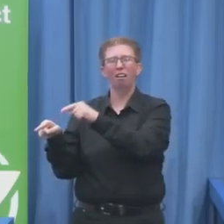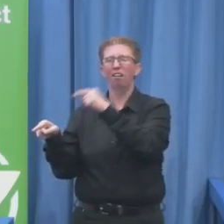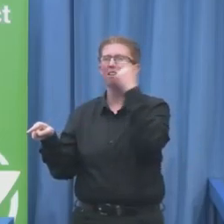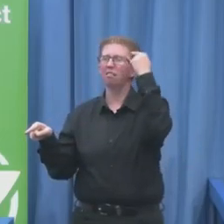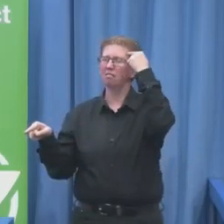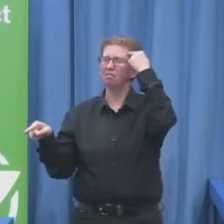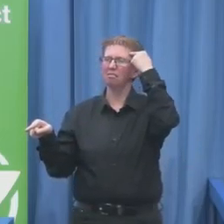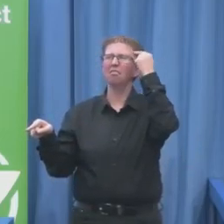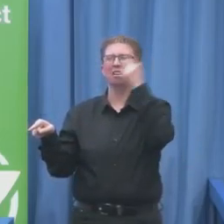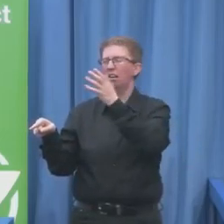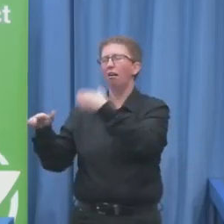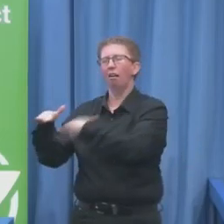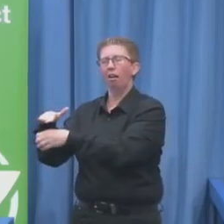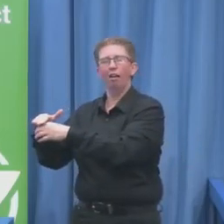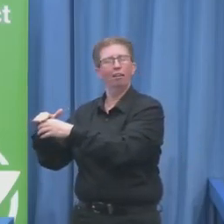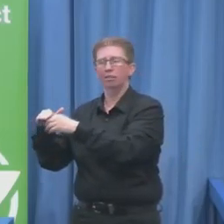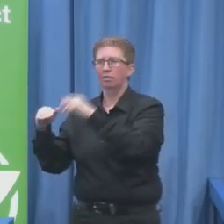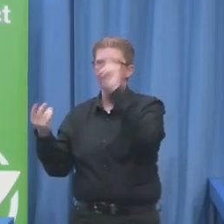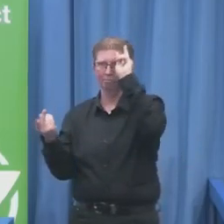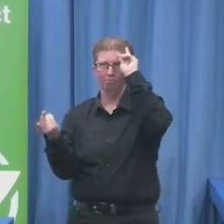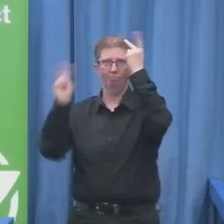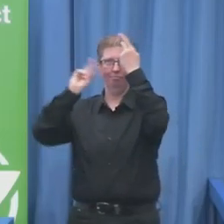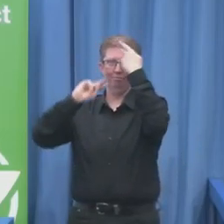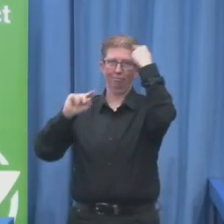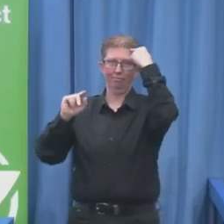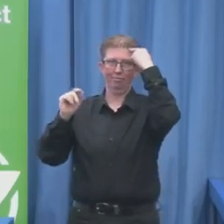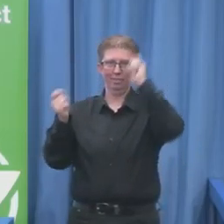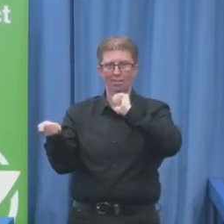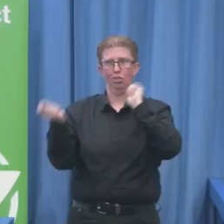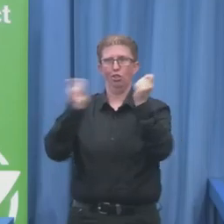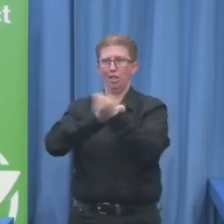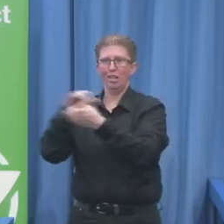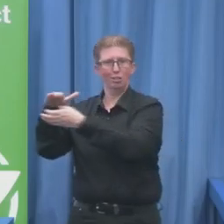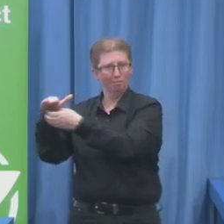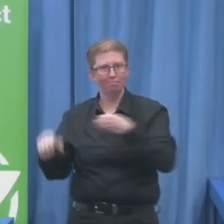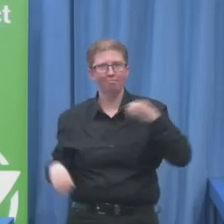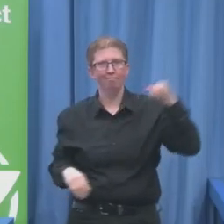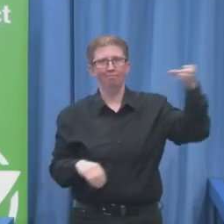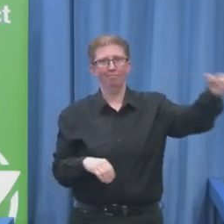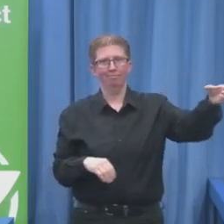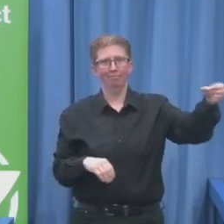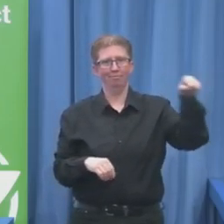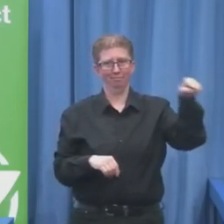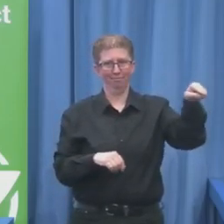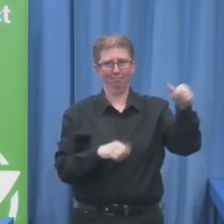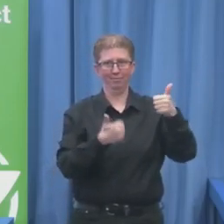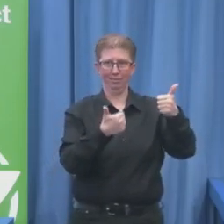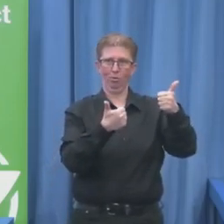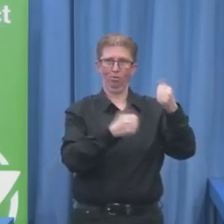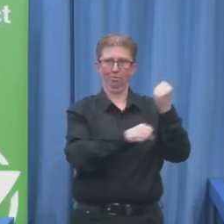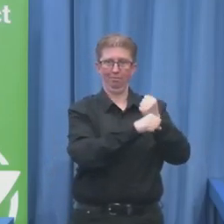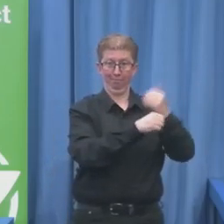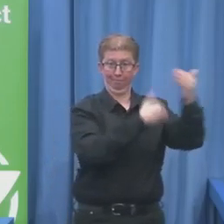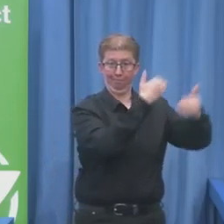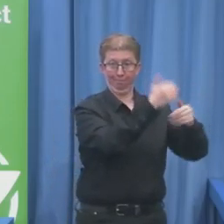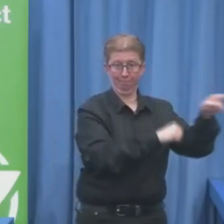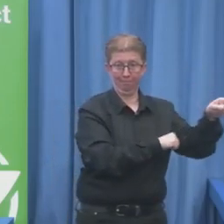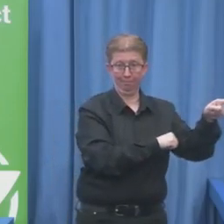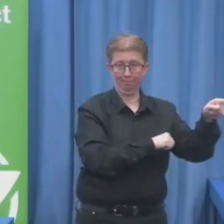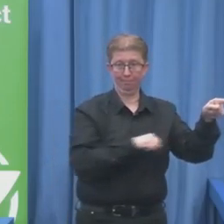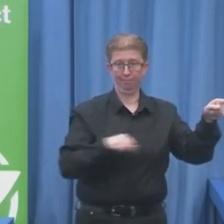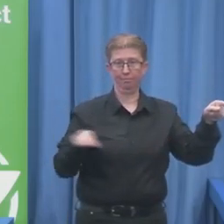who had worked in the sheltered workshops. Vermont is a small state. We have about 600,000 people.